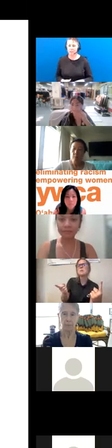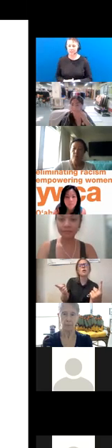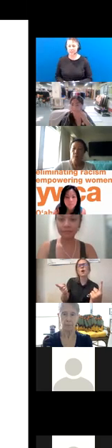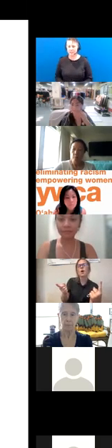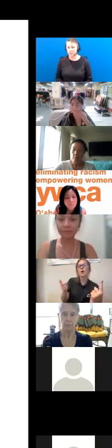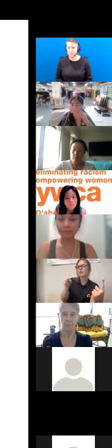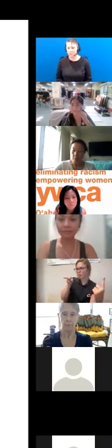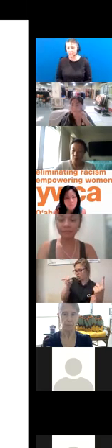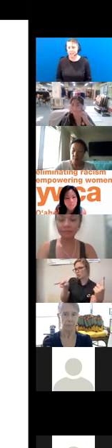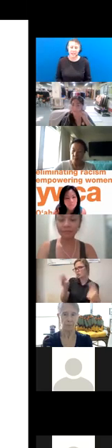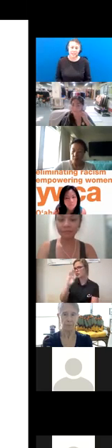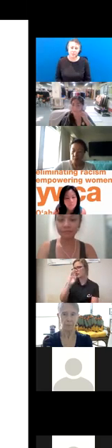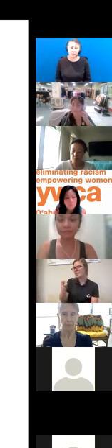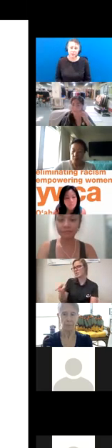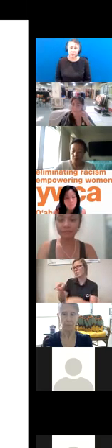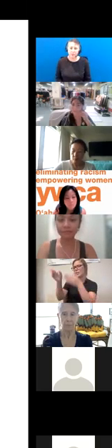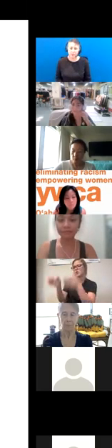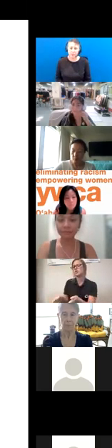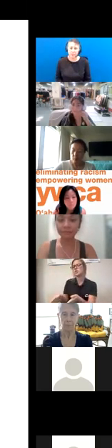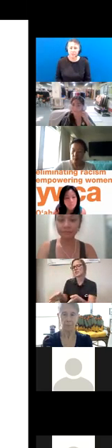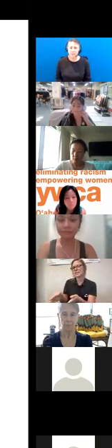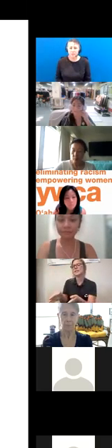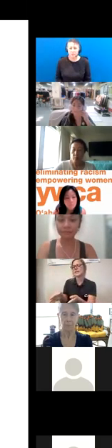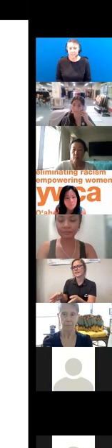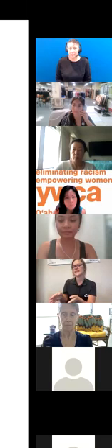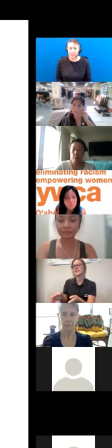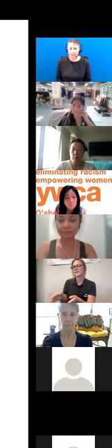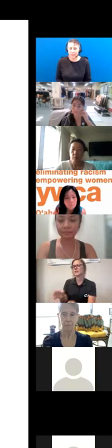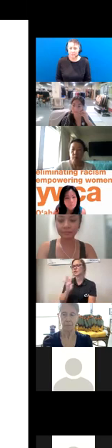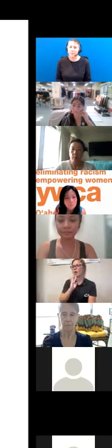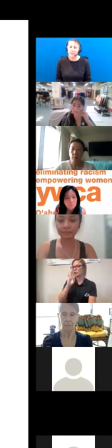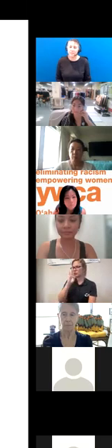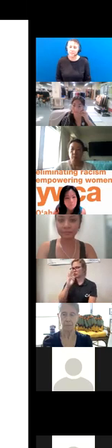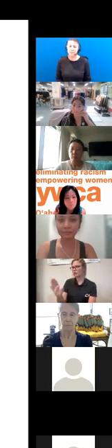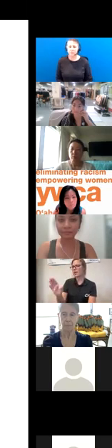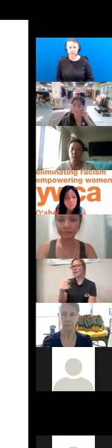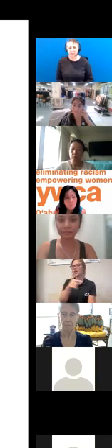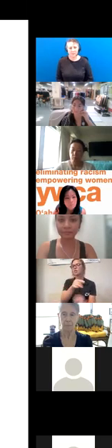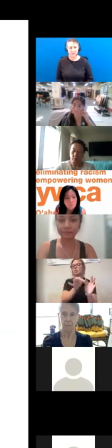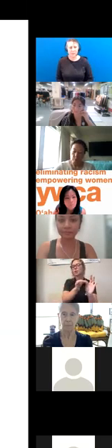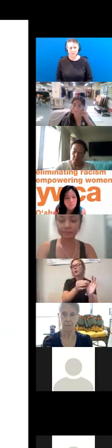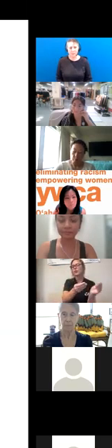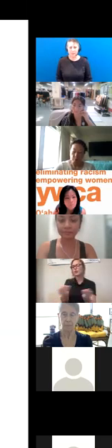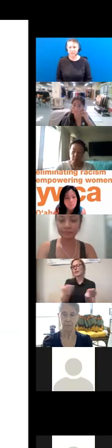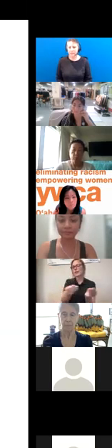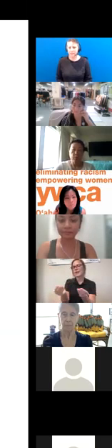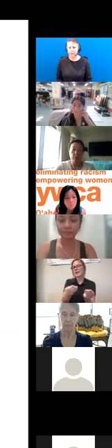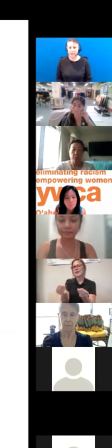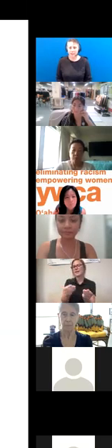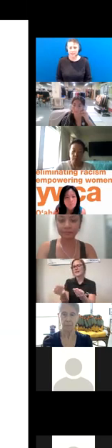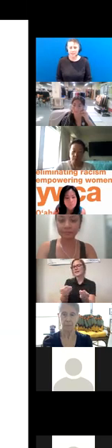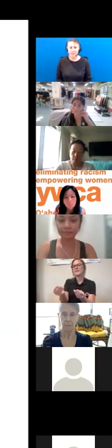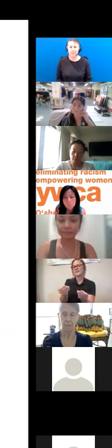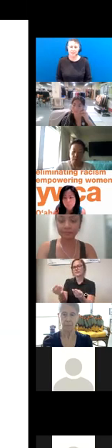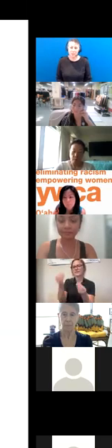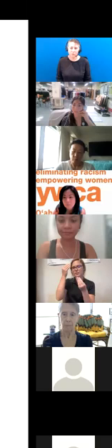and look at the interpreter and say, hey, can you tell her or tell him? Instead, look directly to the person